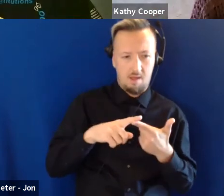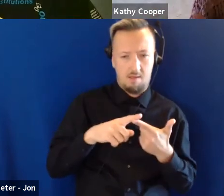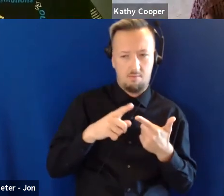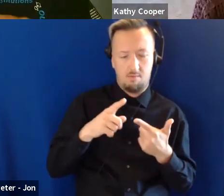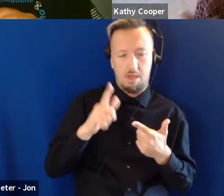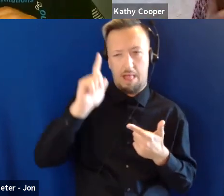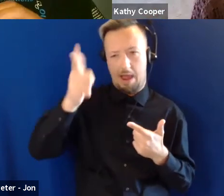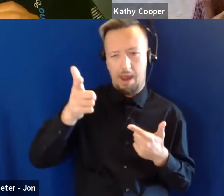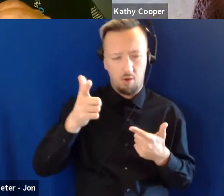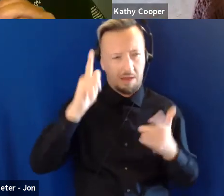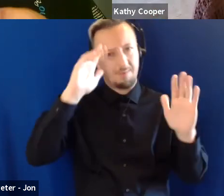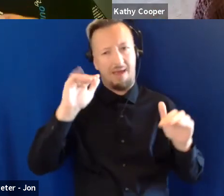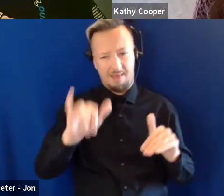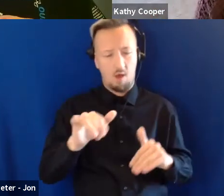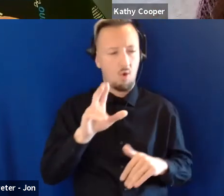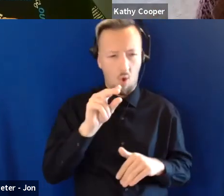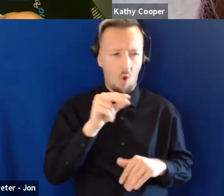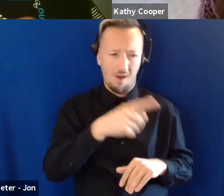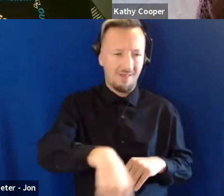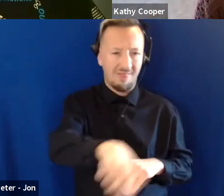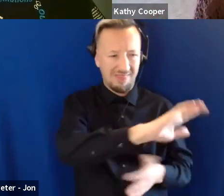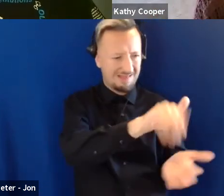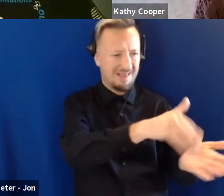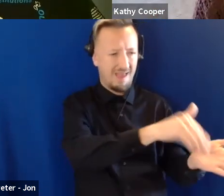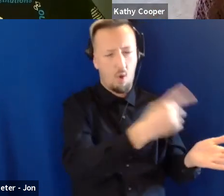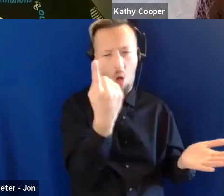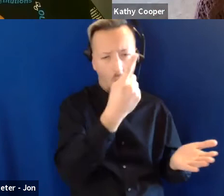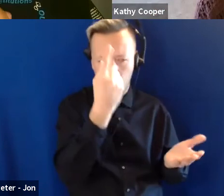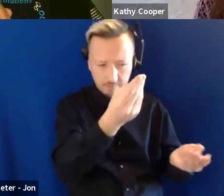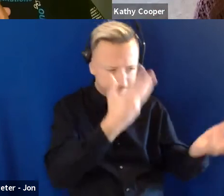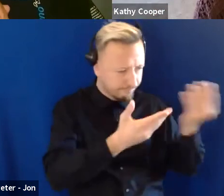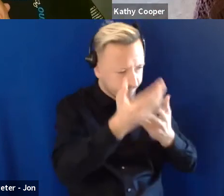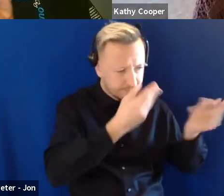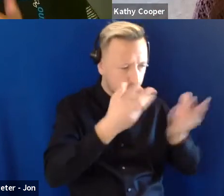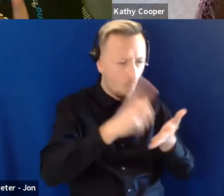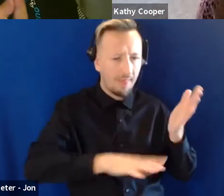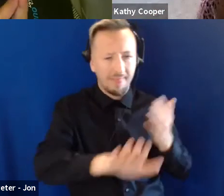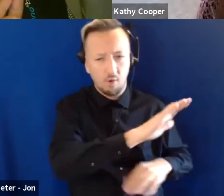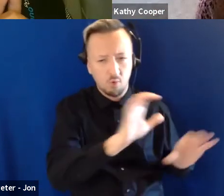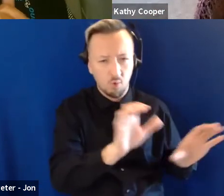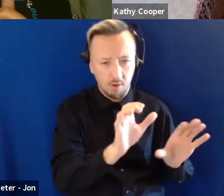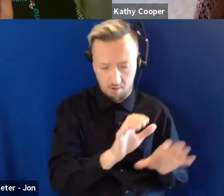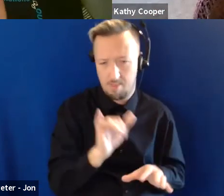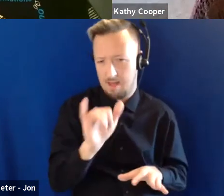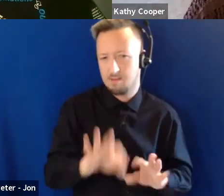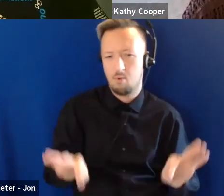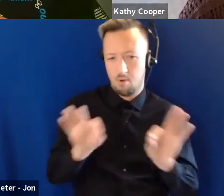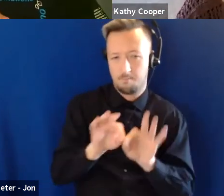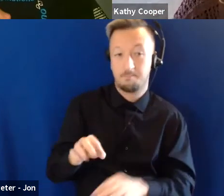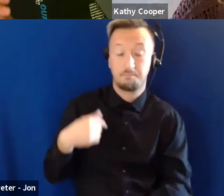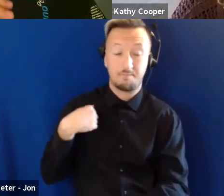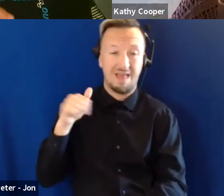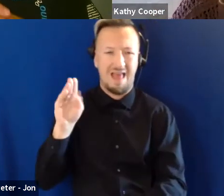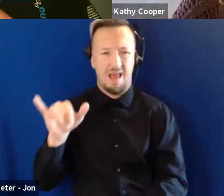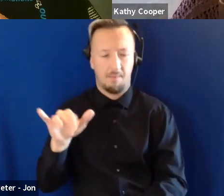that. They do keep me in the loop. So that has helped quite a bit. Well, and this is Amy. I mean, and to that point,